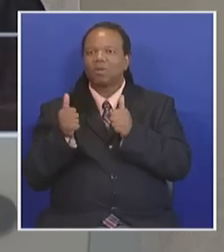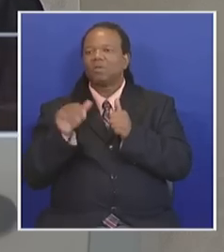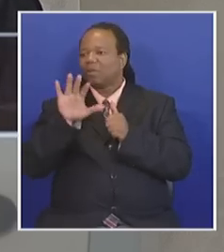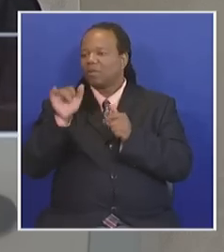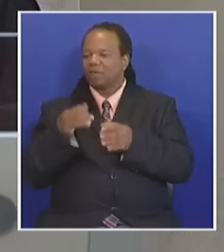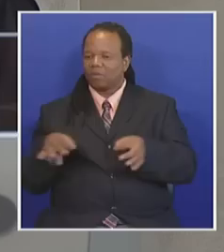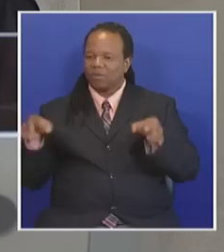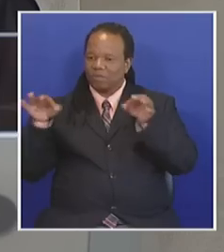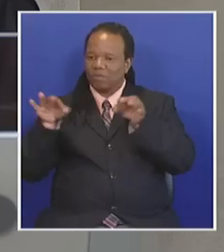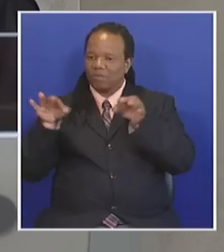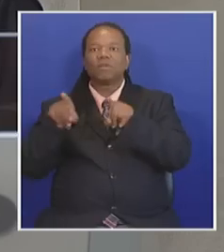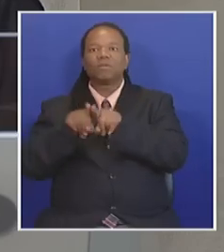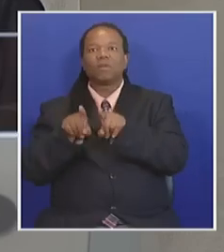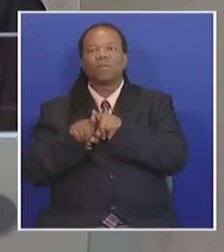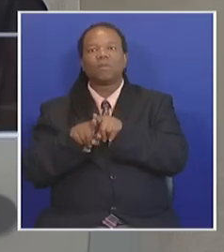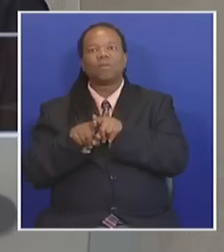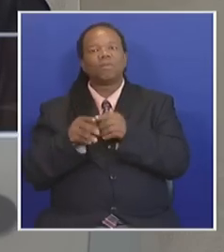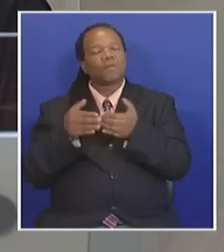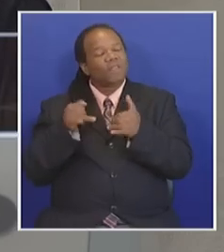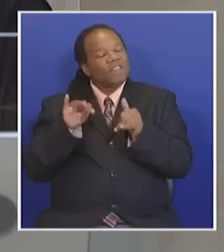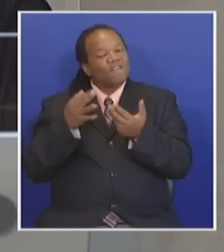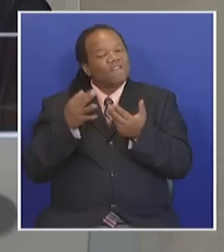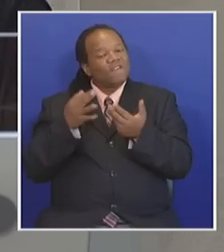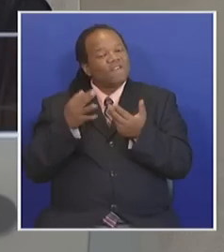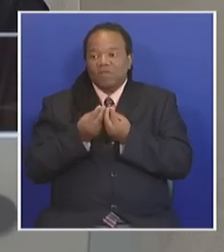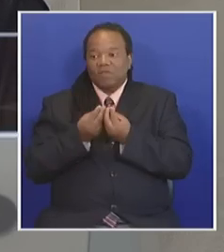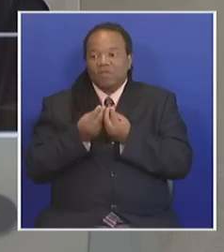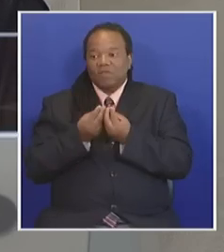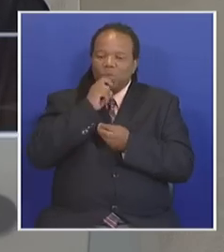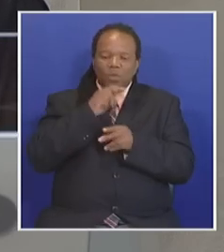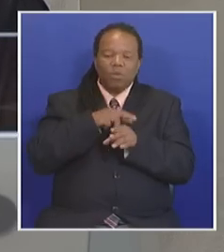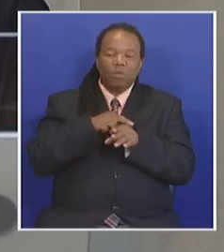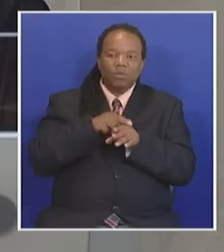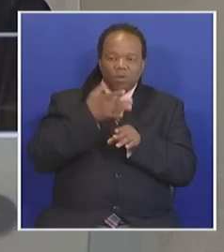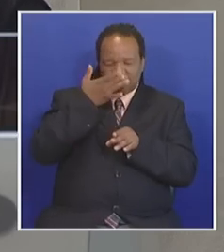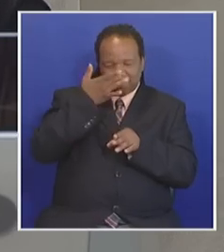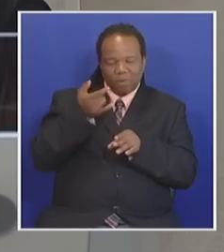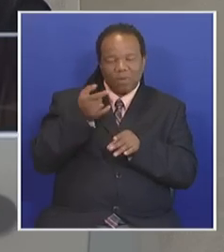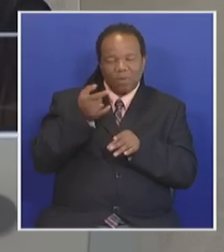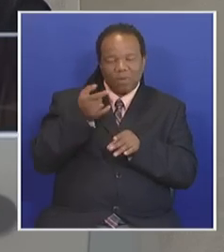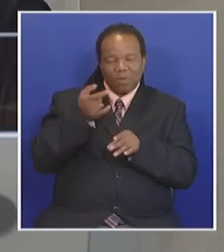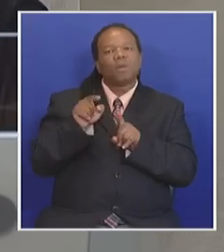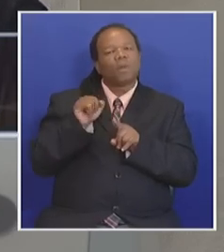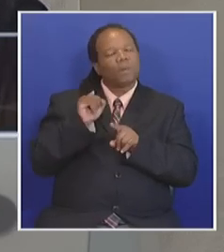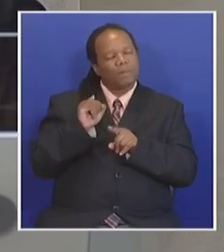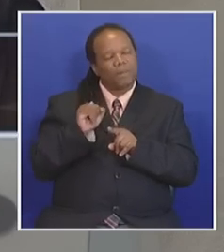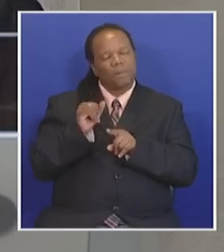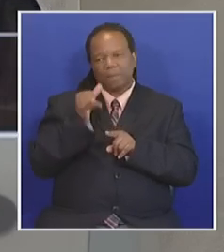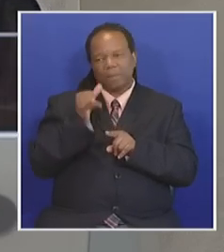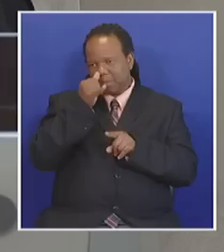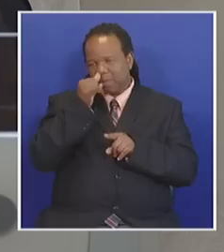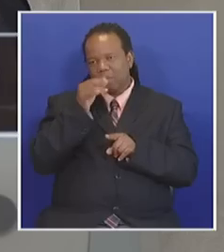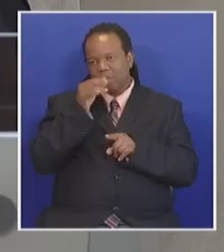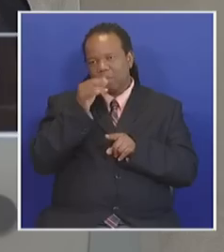diversity. The sabotage of this effort through racism and prejudice is indeed a crime and should be legislated